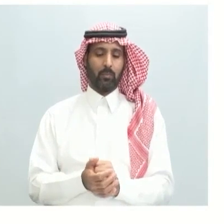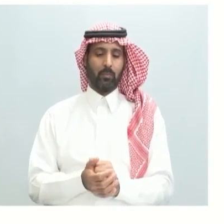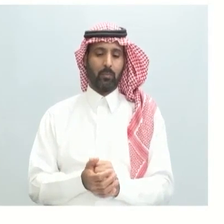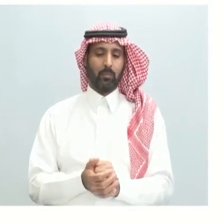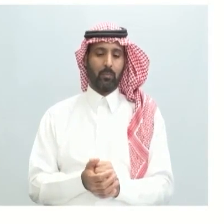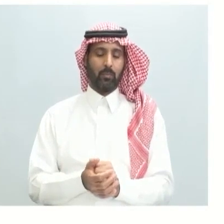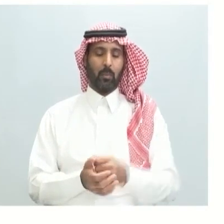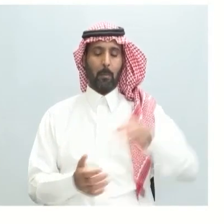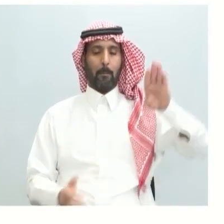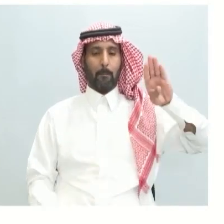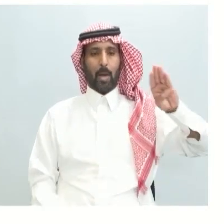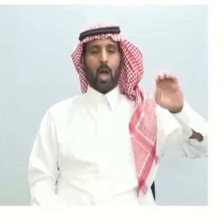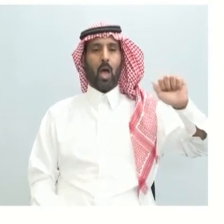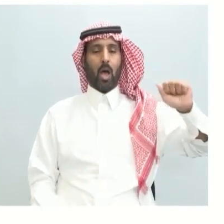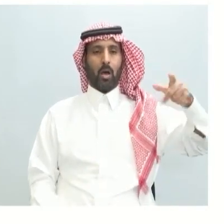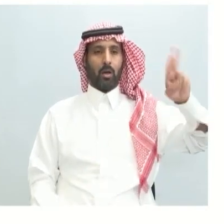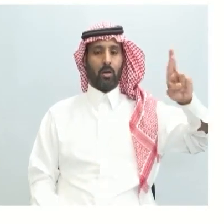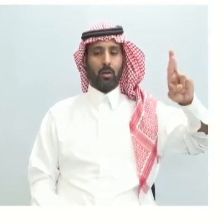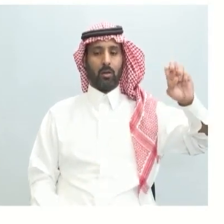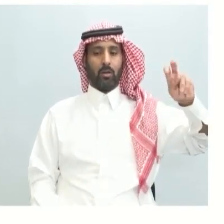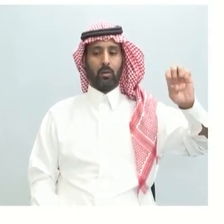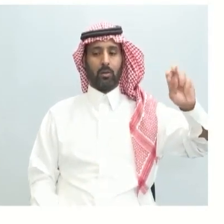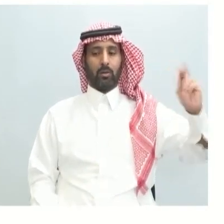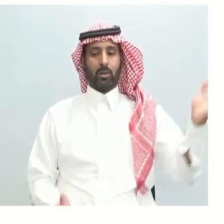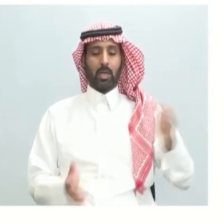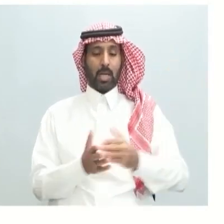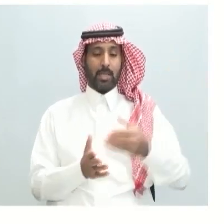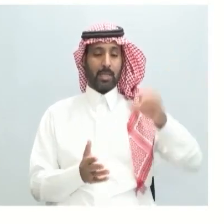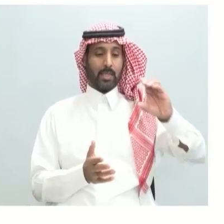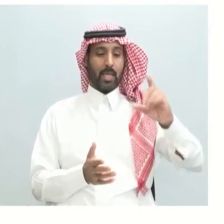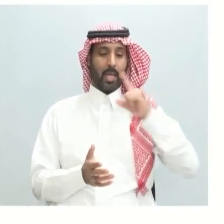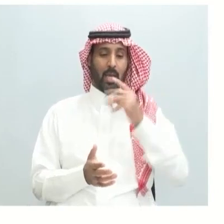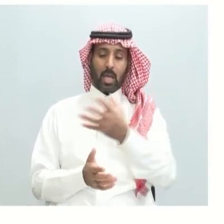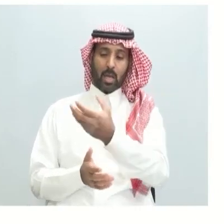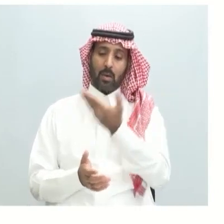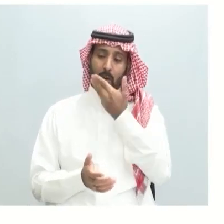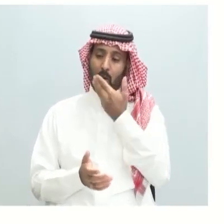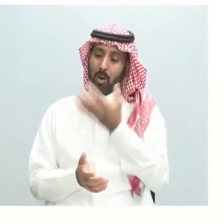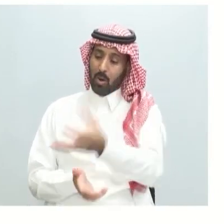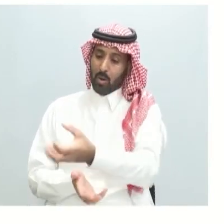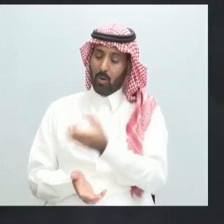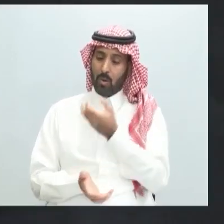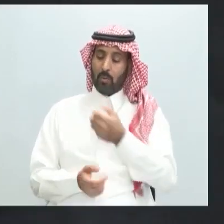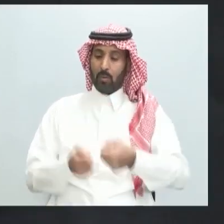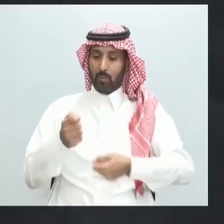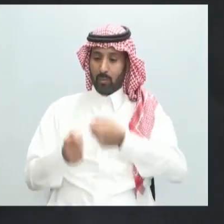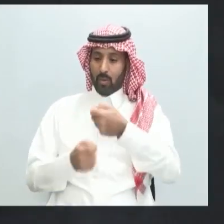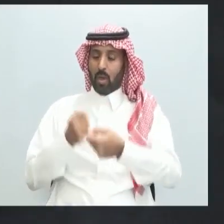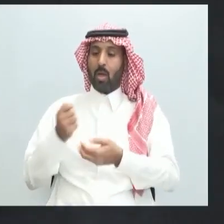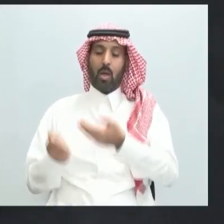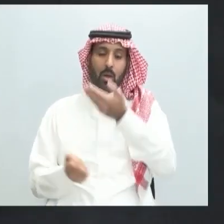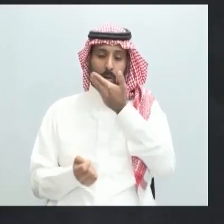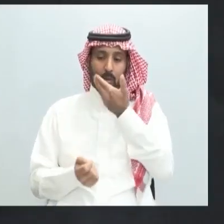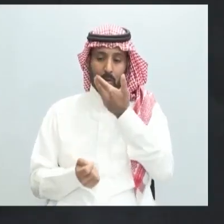Yes, it's the word barren, it's the word barren. C, source of water. In the Salwa